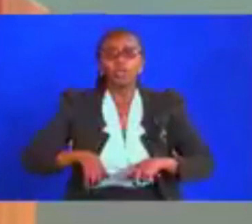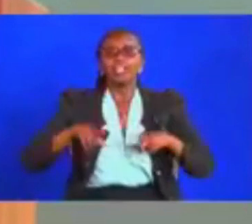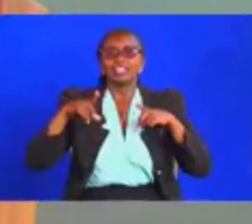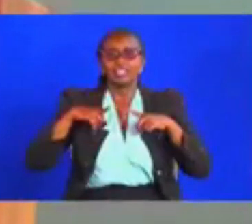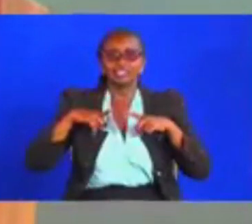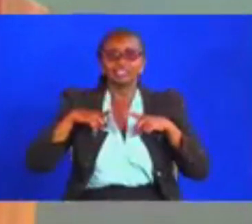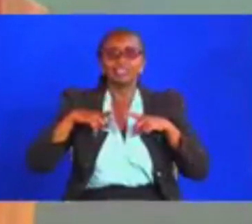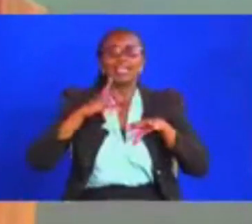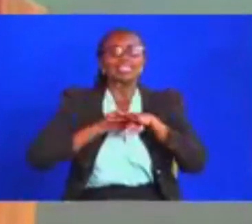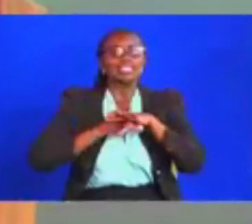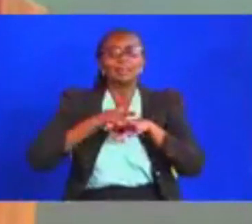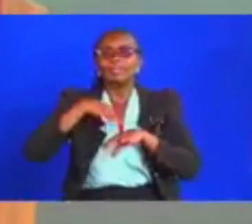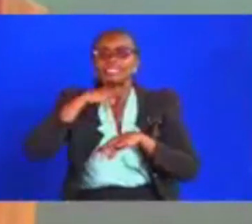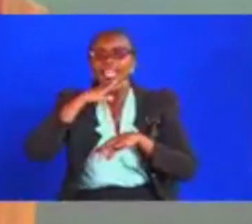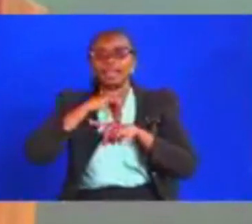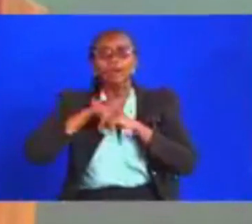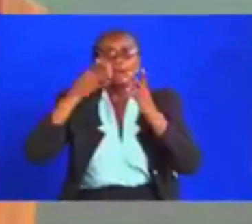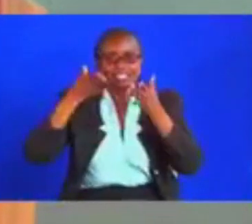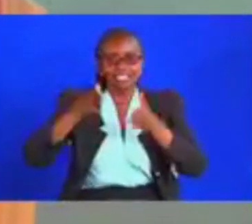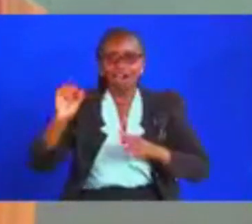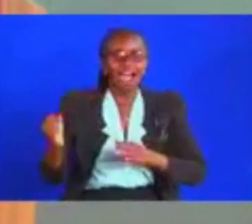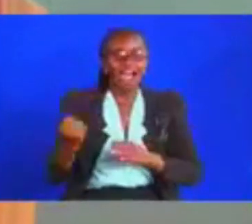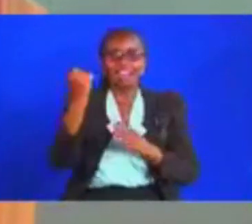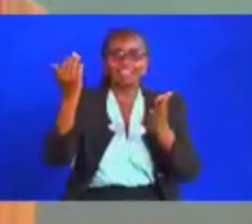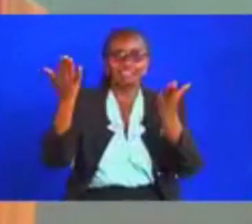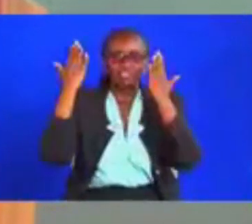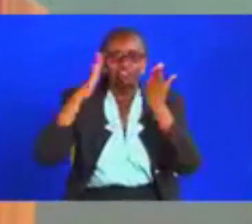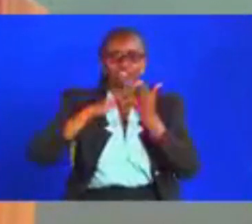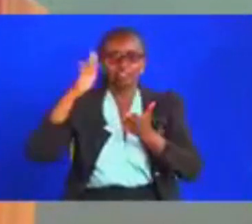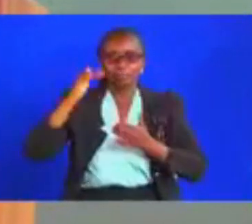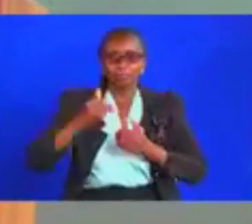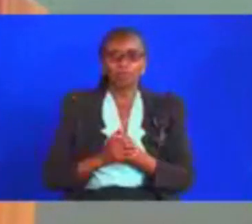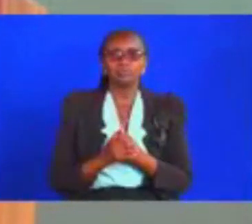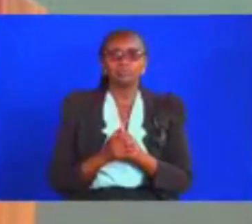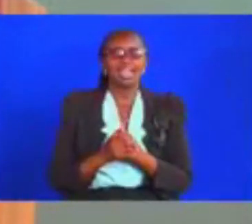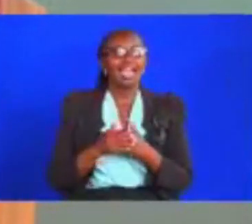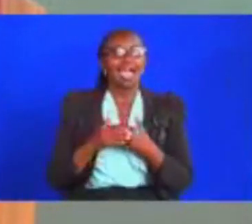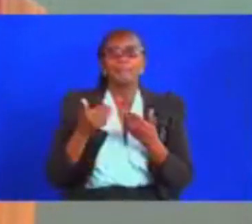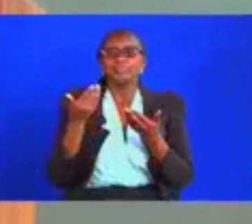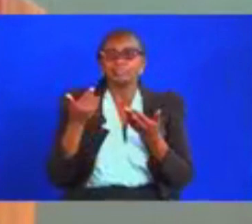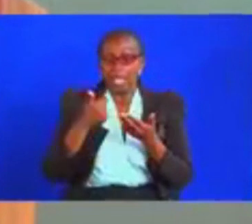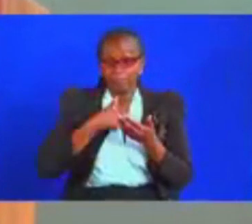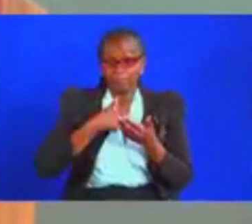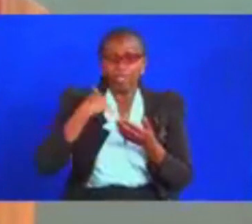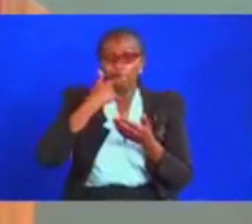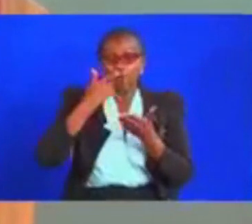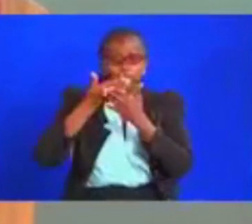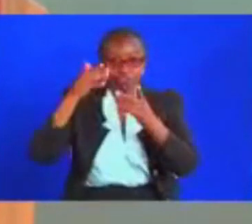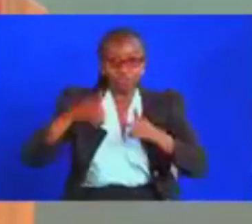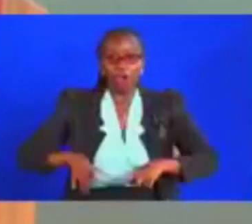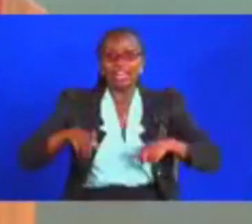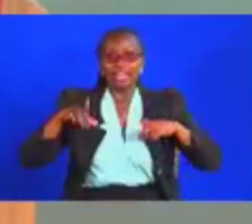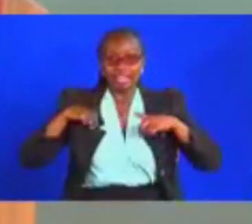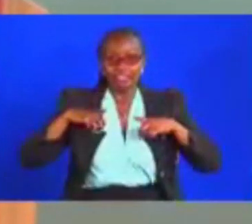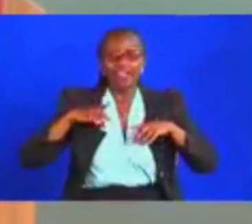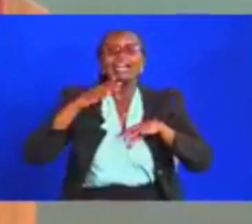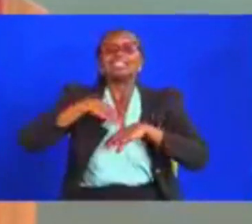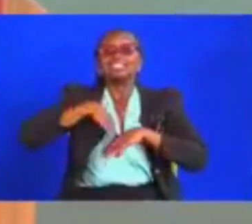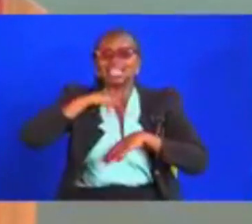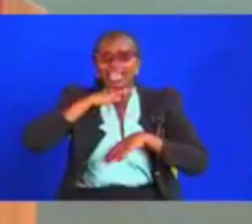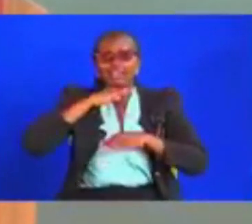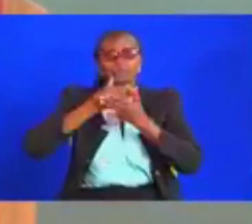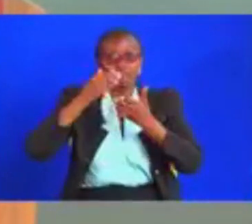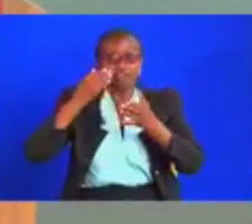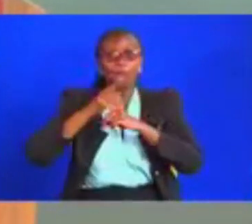was dead, and I am alive forevermore. I am he that liveth, was dead, and